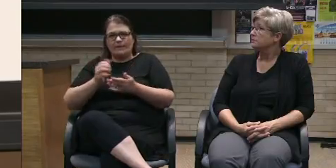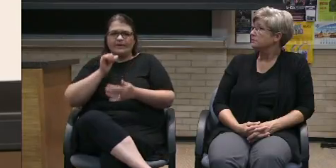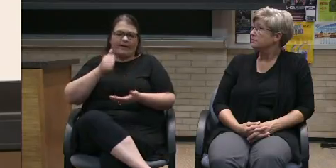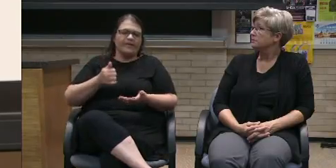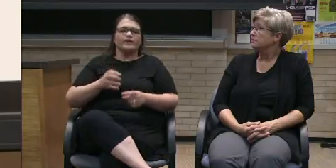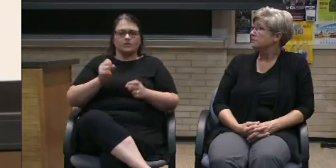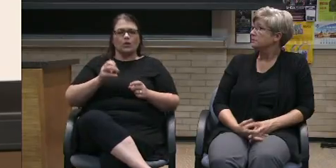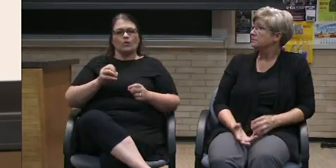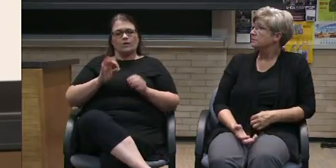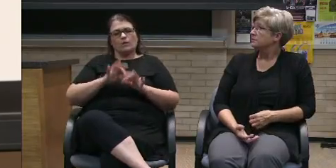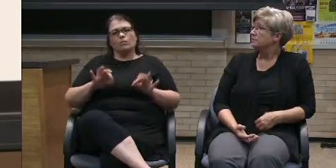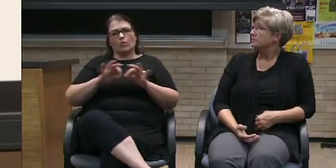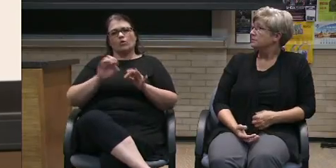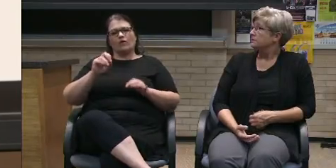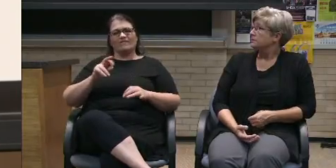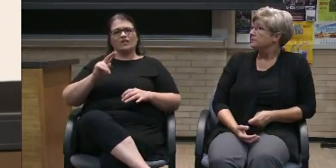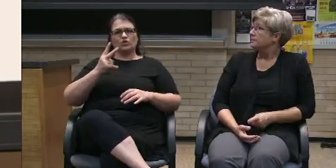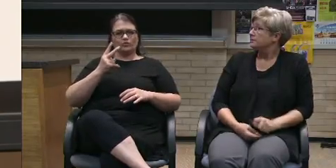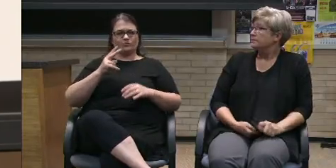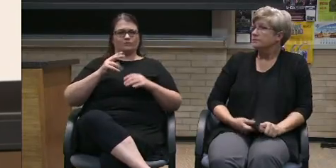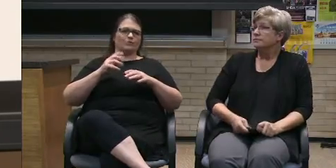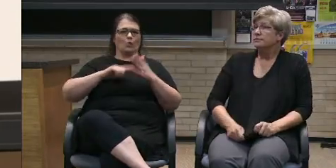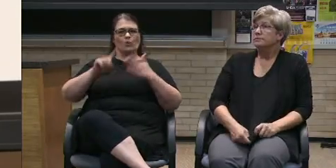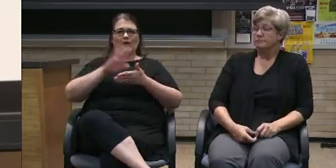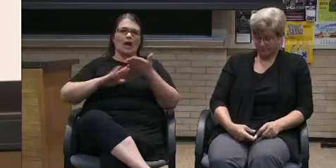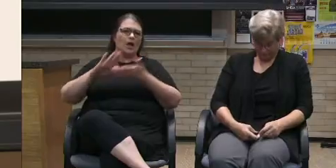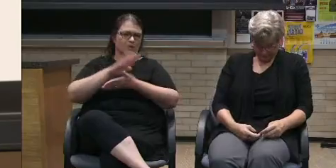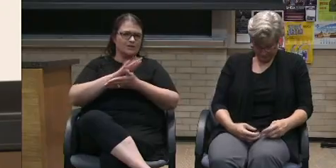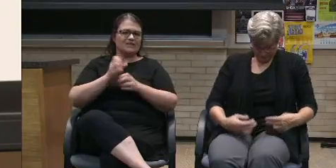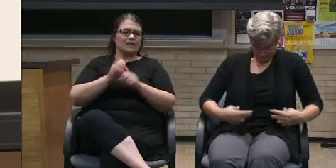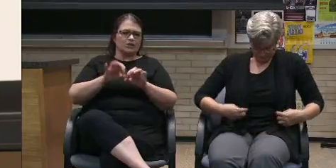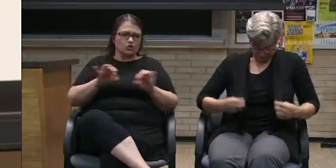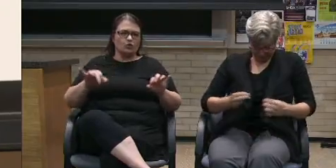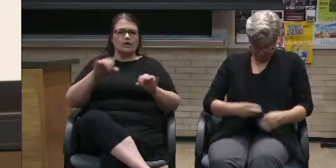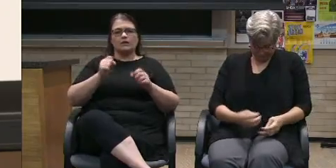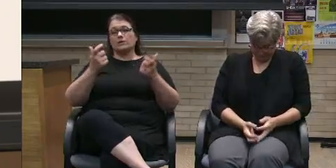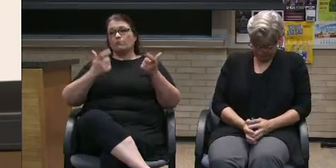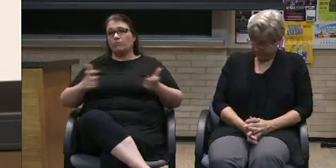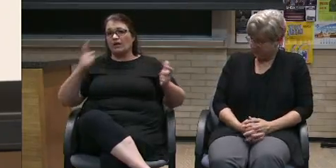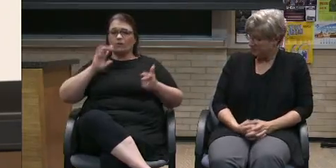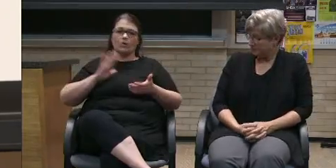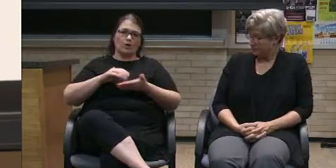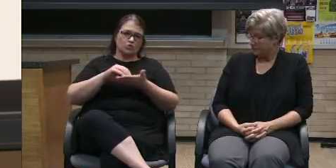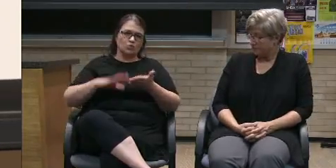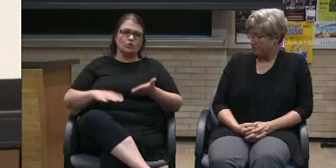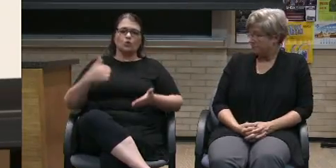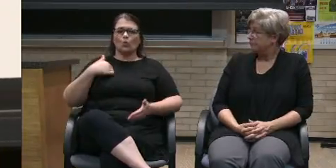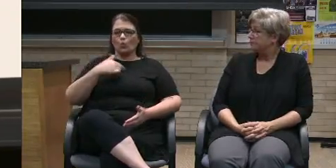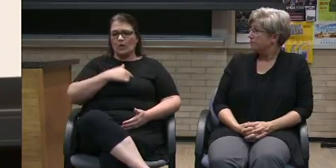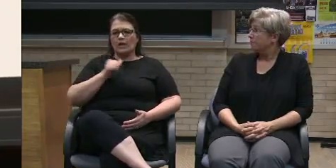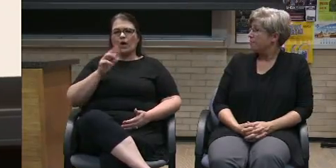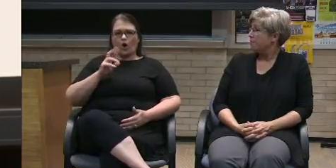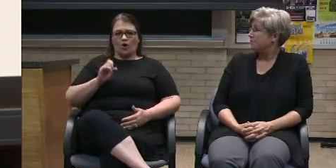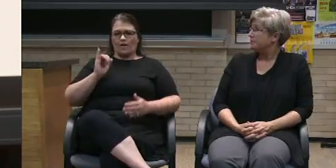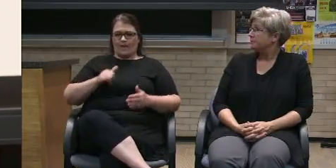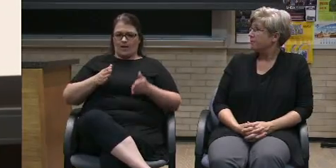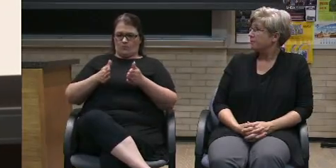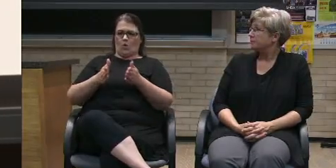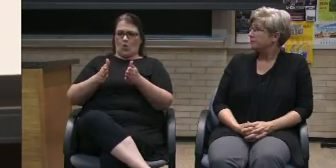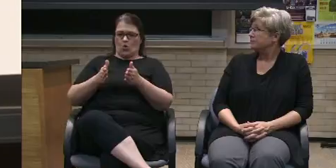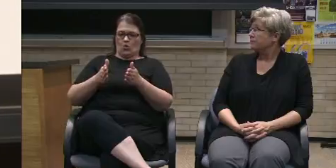of a post-secondary credential is huge. In terms of what we do for our students, we are, in essence, the fork in the road, middle class